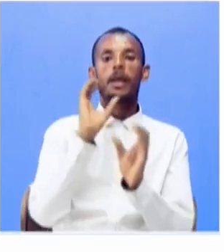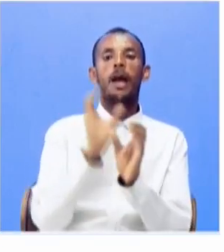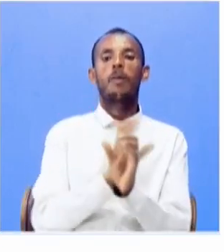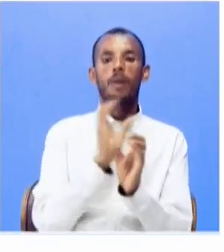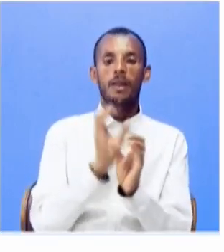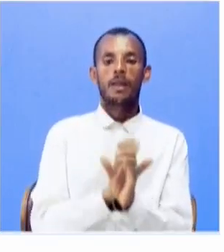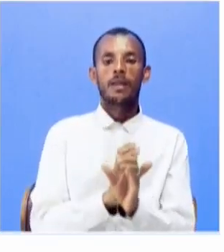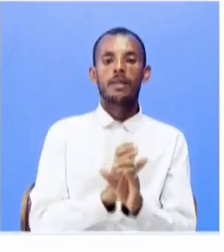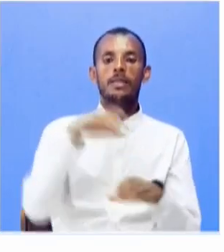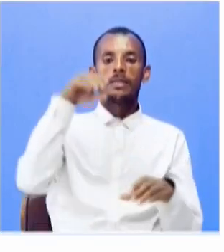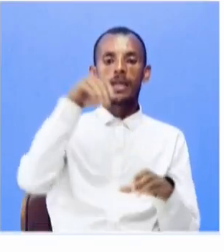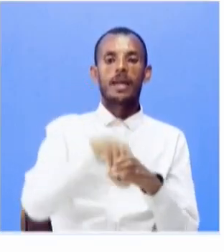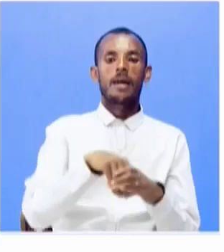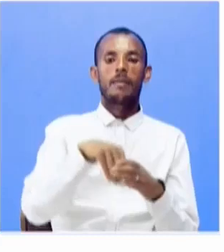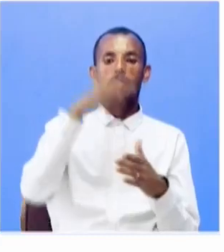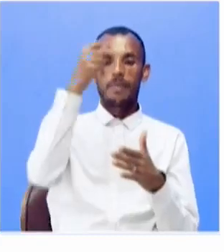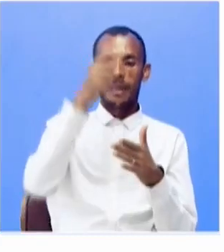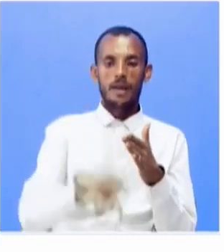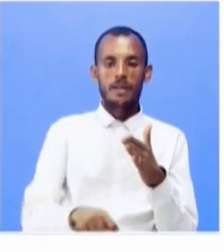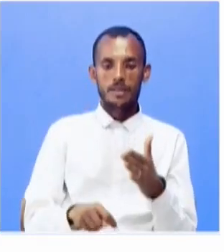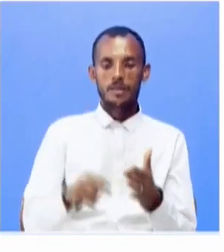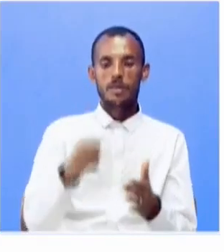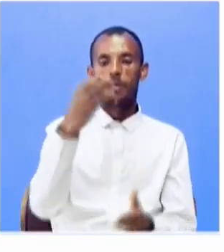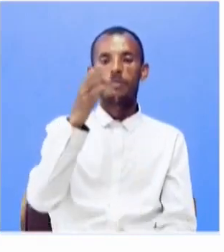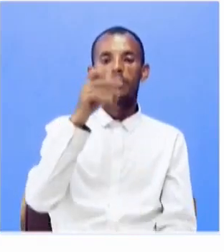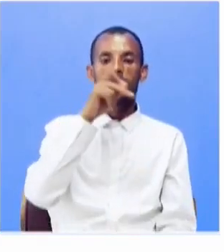Calculate the income tax on salary of.